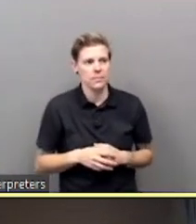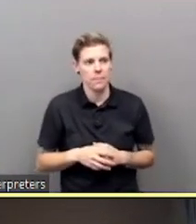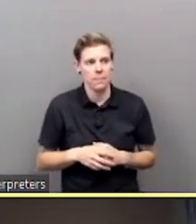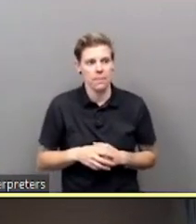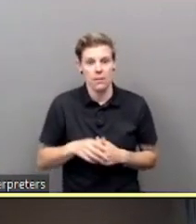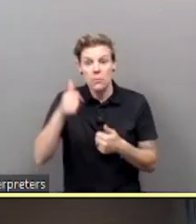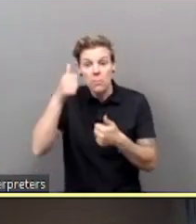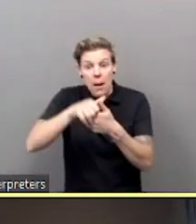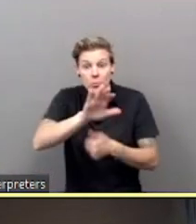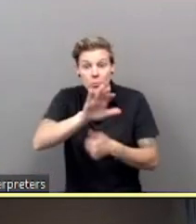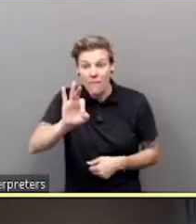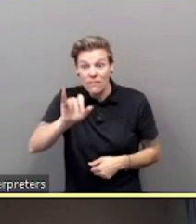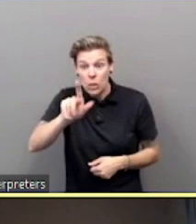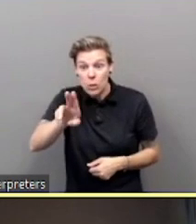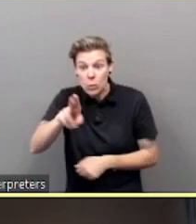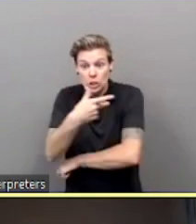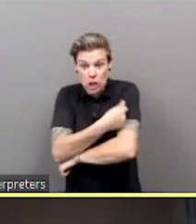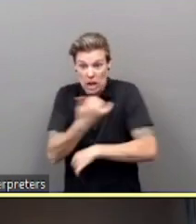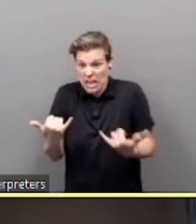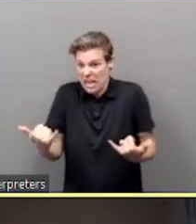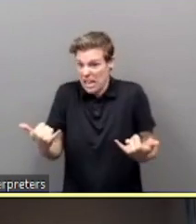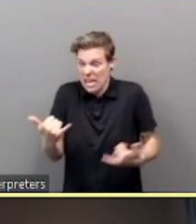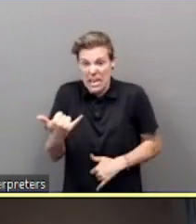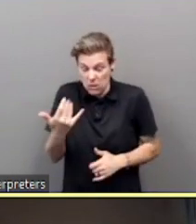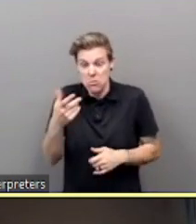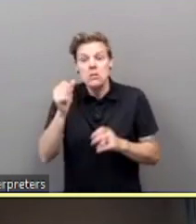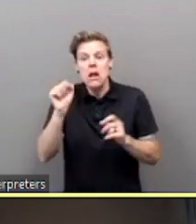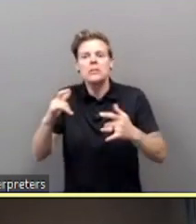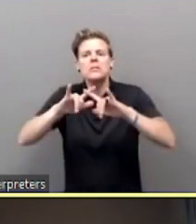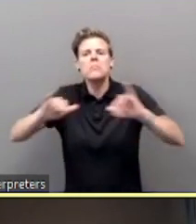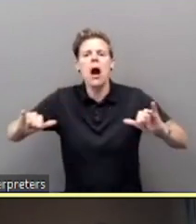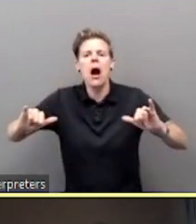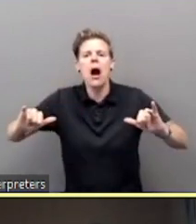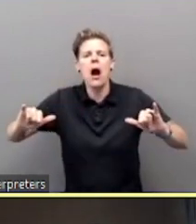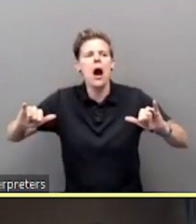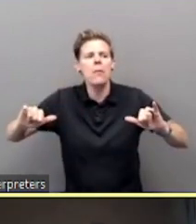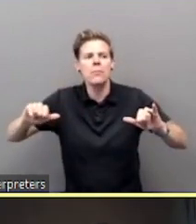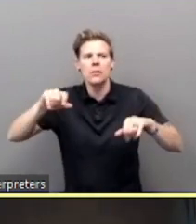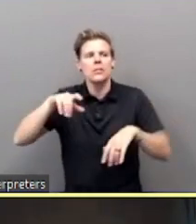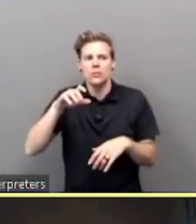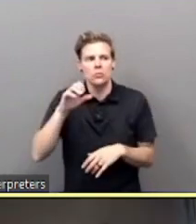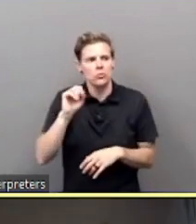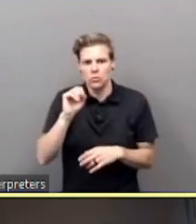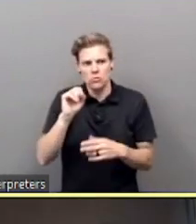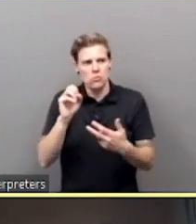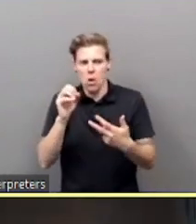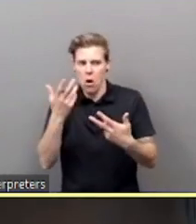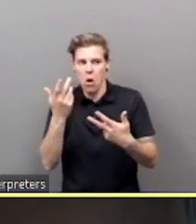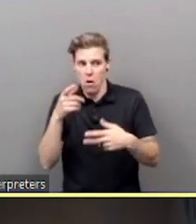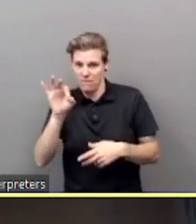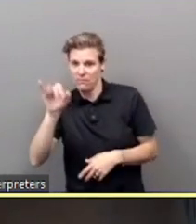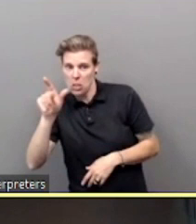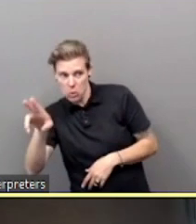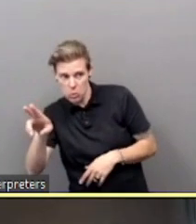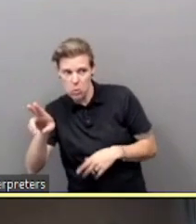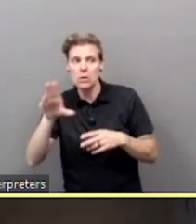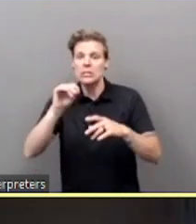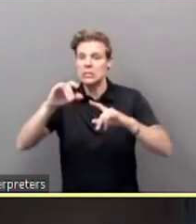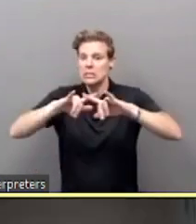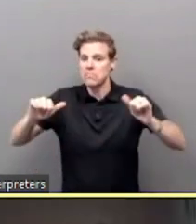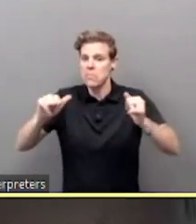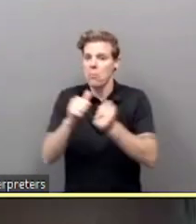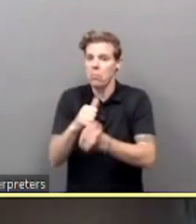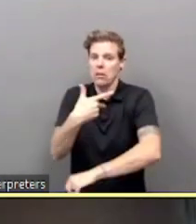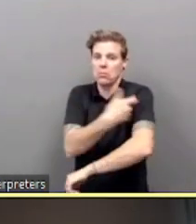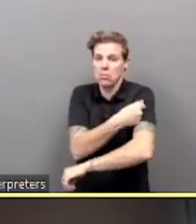time as a COVID booster or any COVID shot. So, any flu shot, and you get your flu shot and